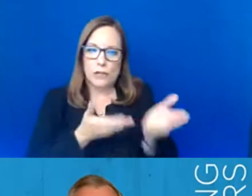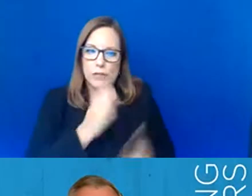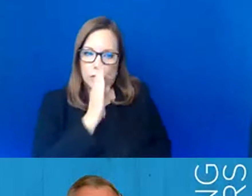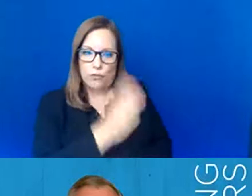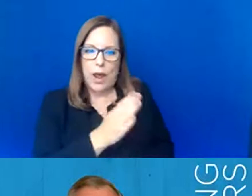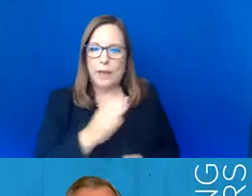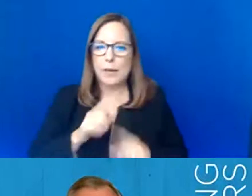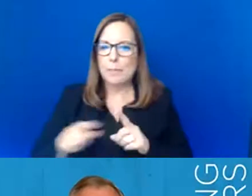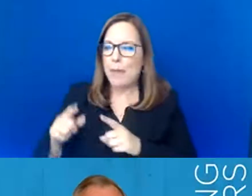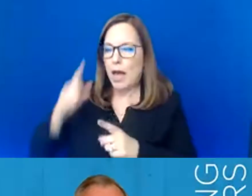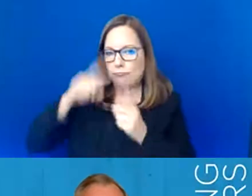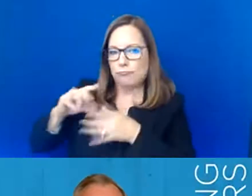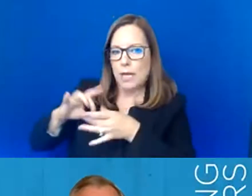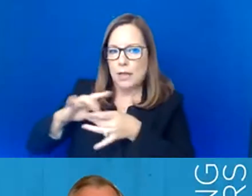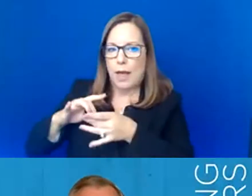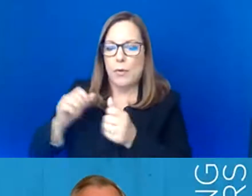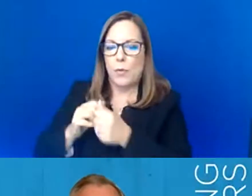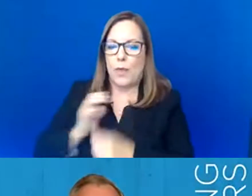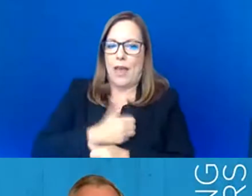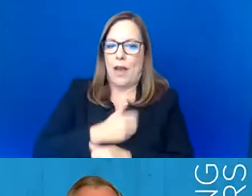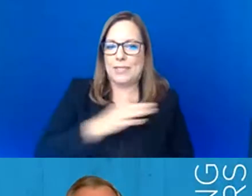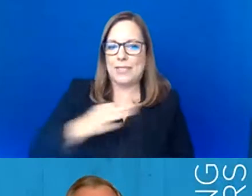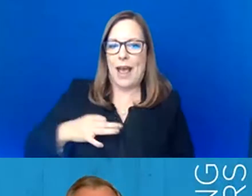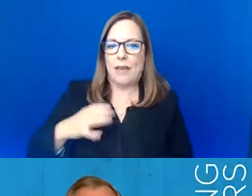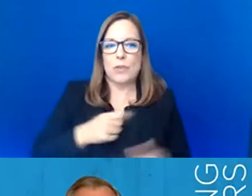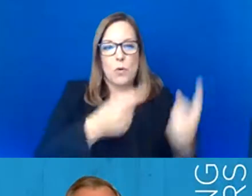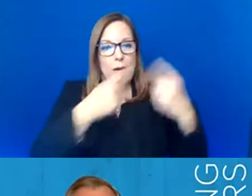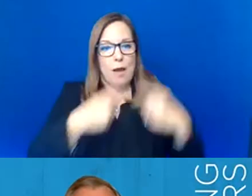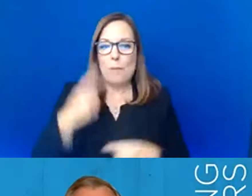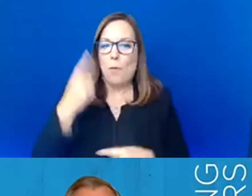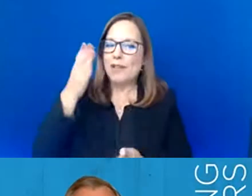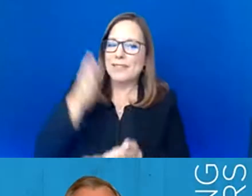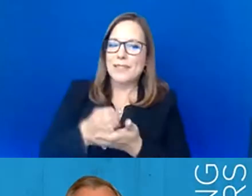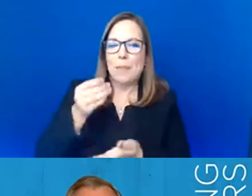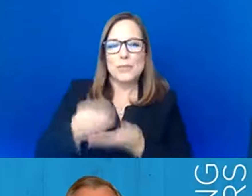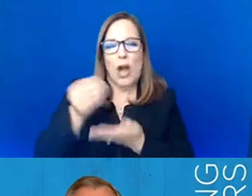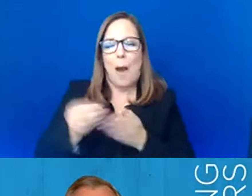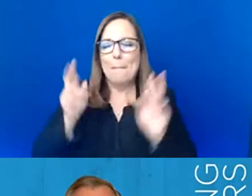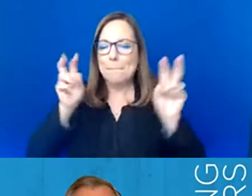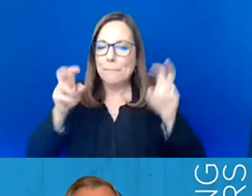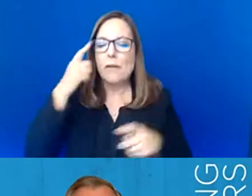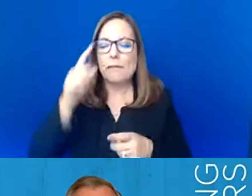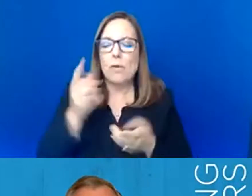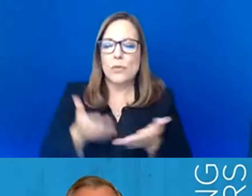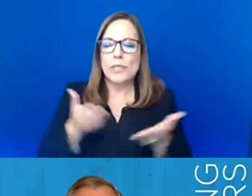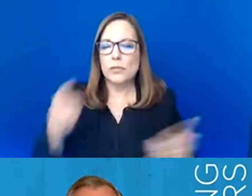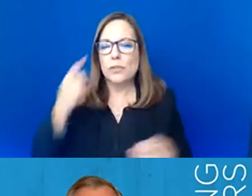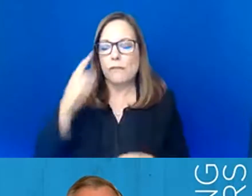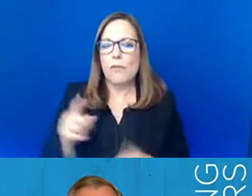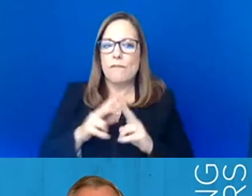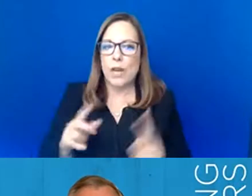staff. So it's a seamless one-stop shop for resources for very low income